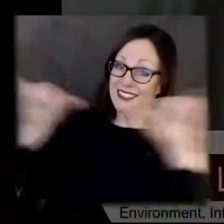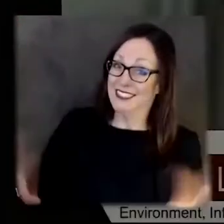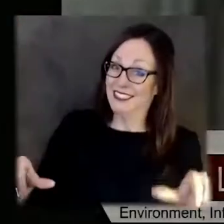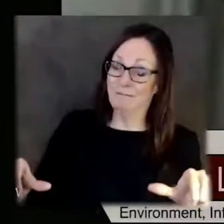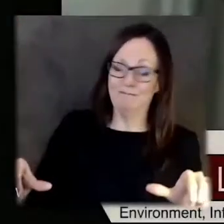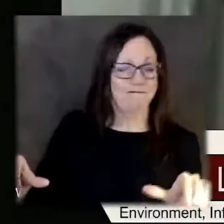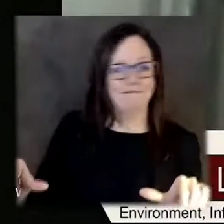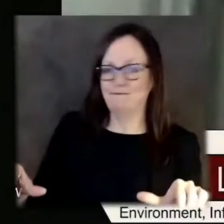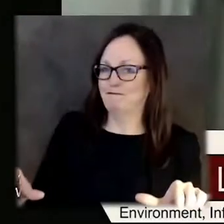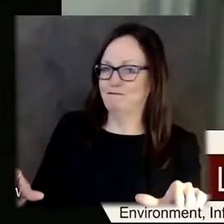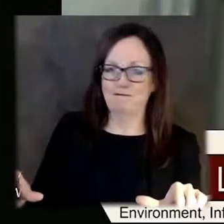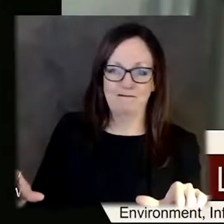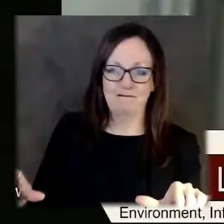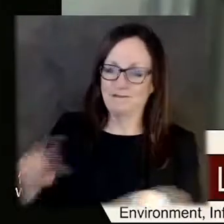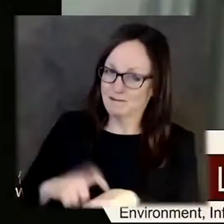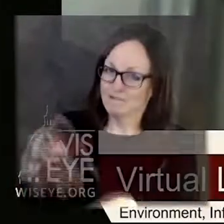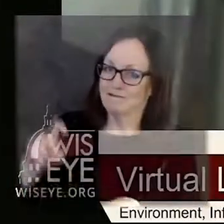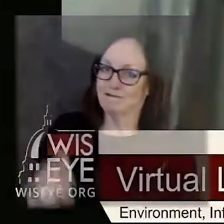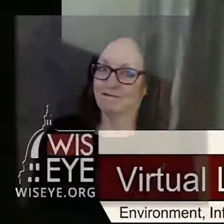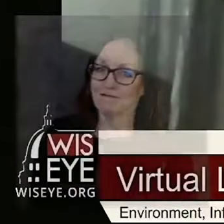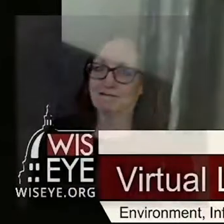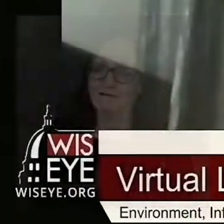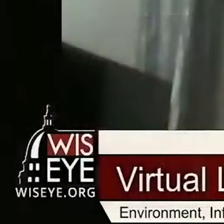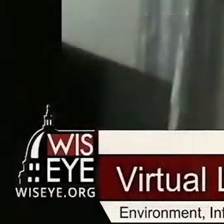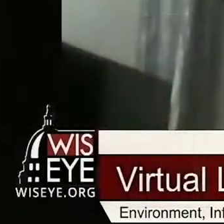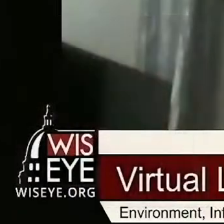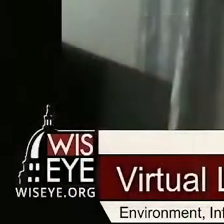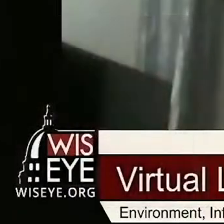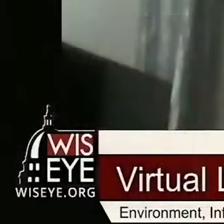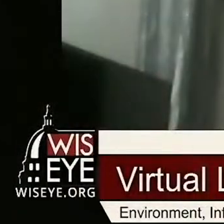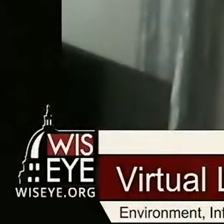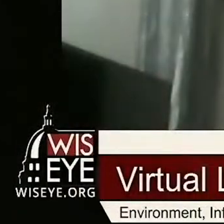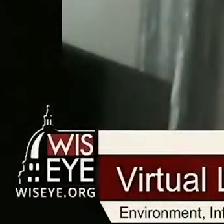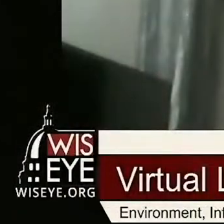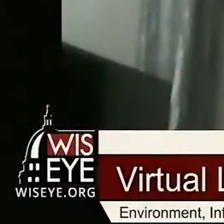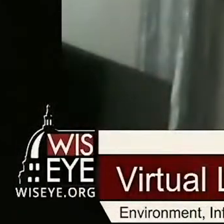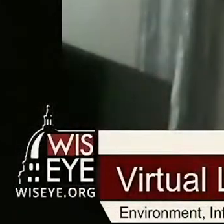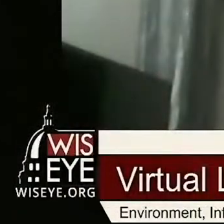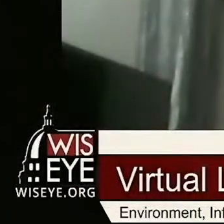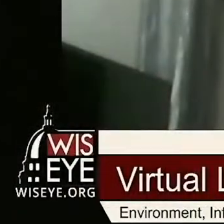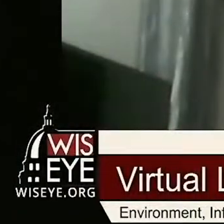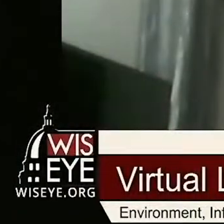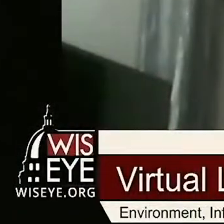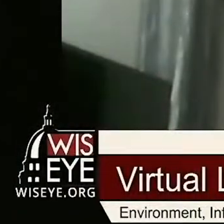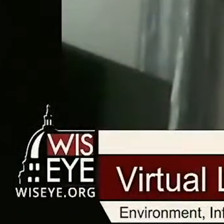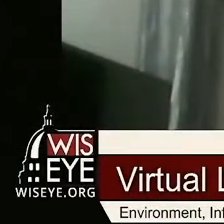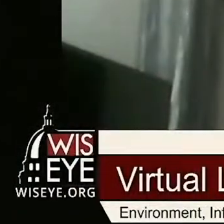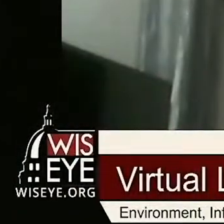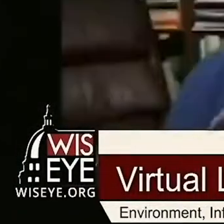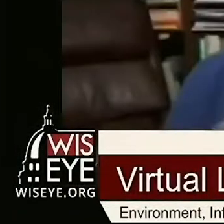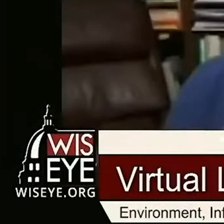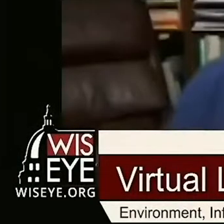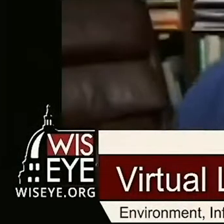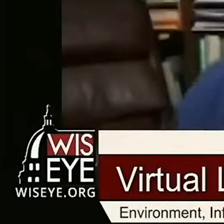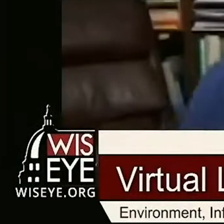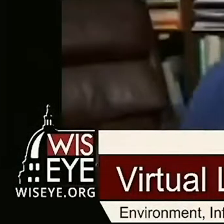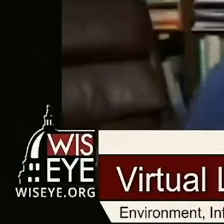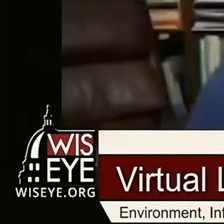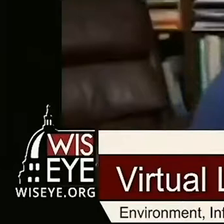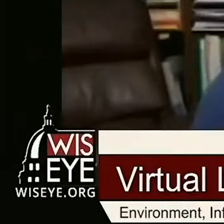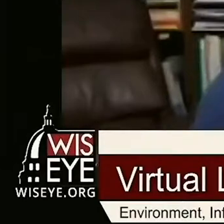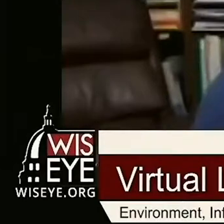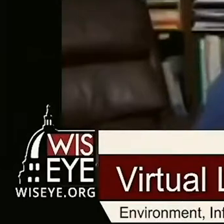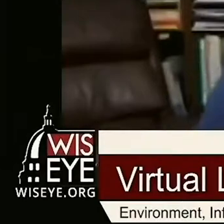I think it's time for us to take bold action and to really do everything we can. For me,